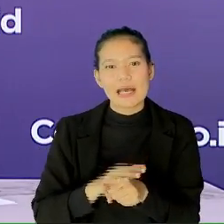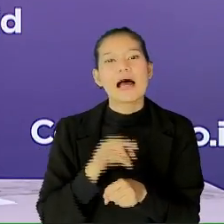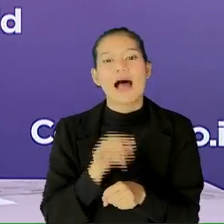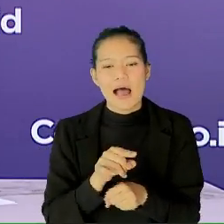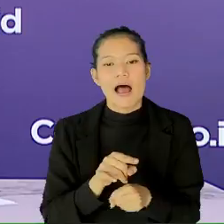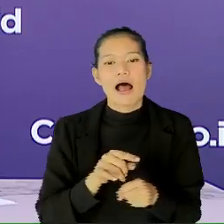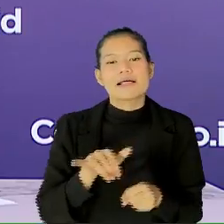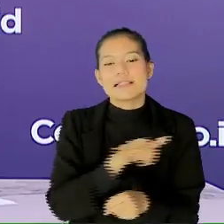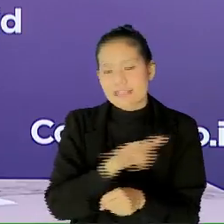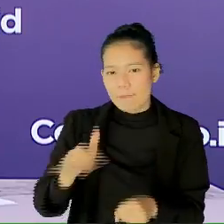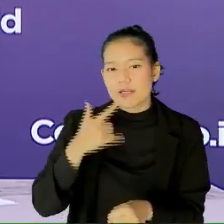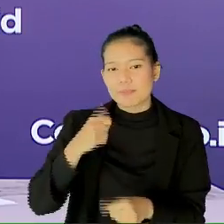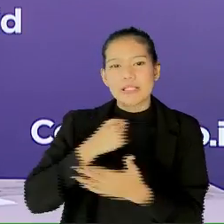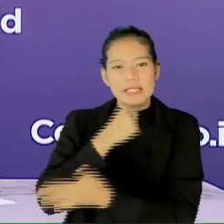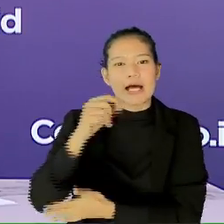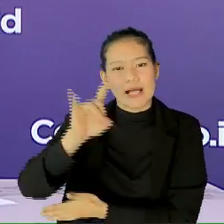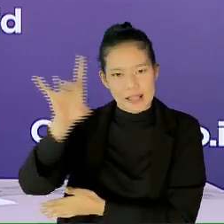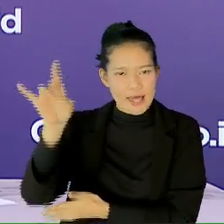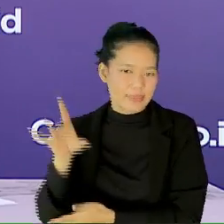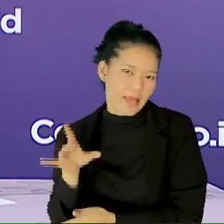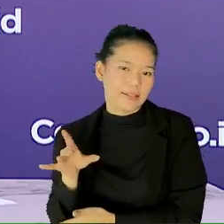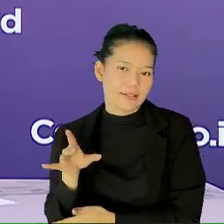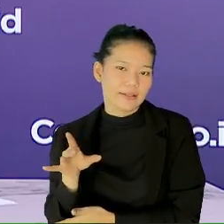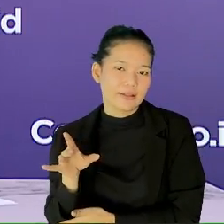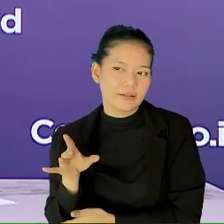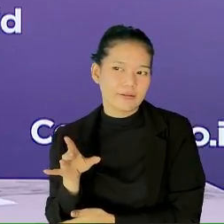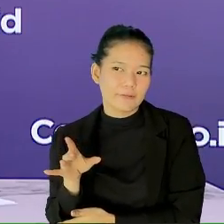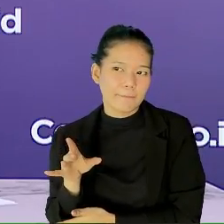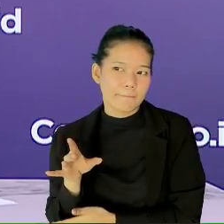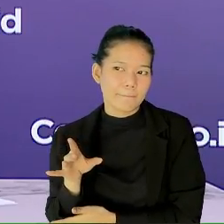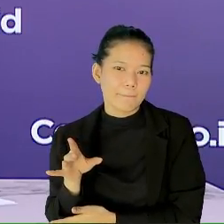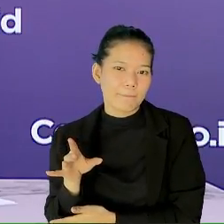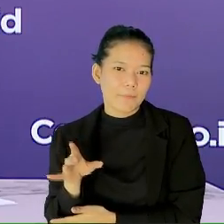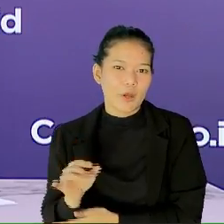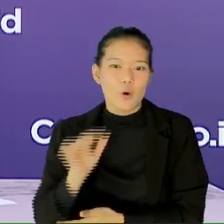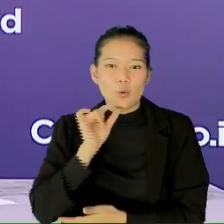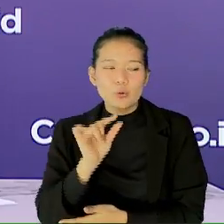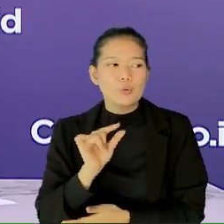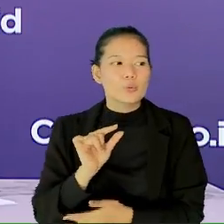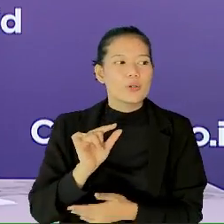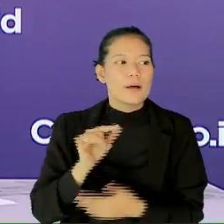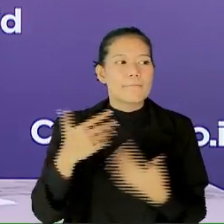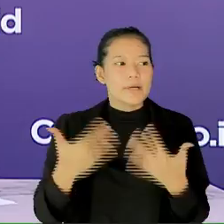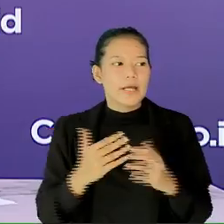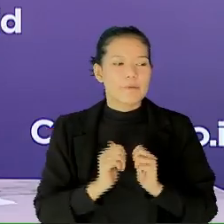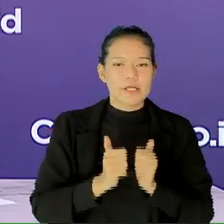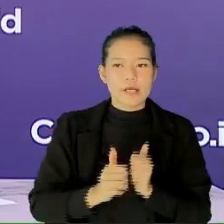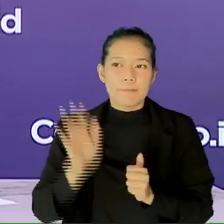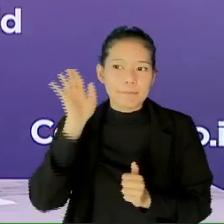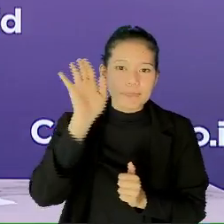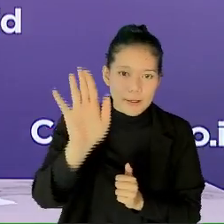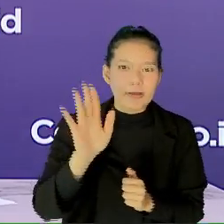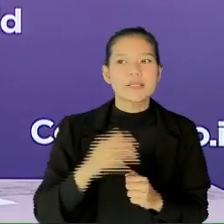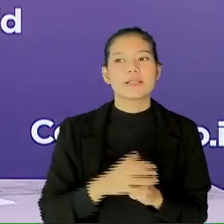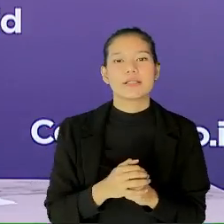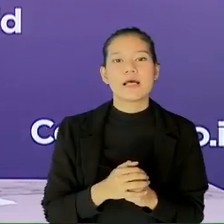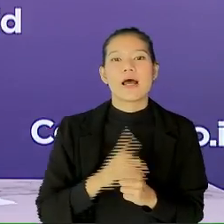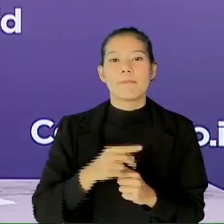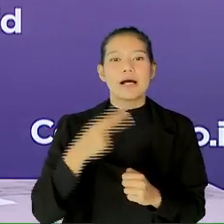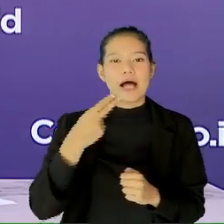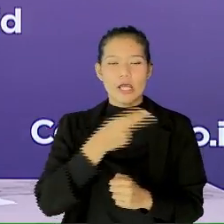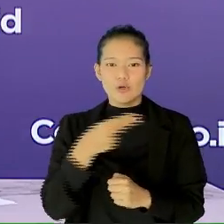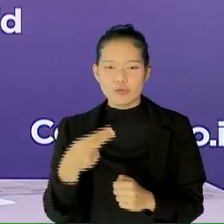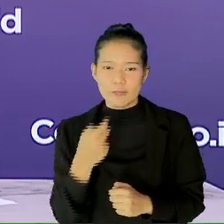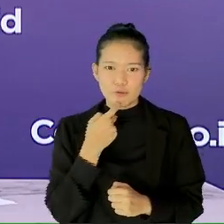all countries must coexist with in the not too distant future. Indonesia is currently preparing